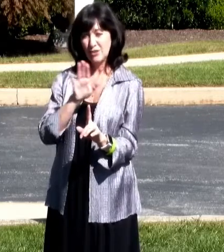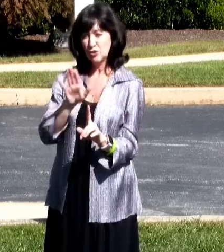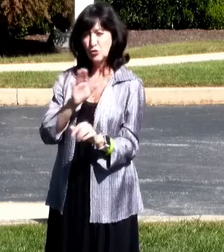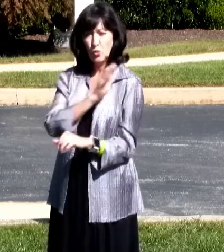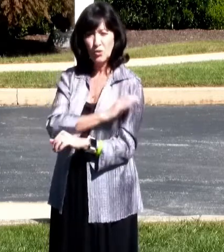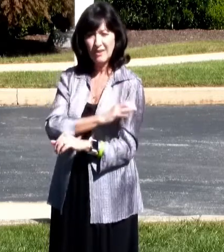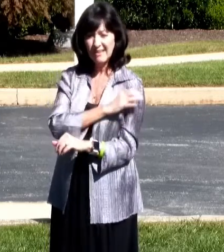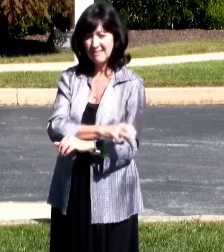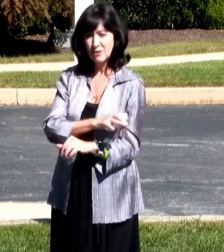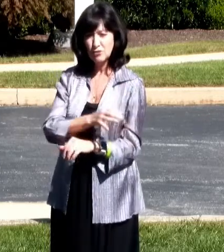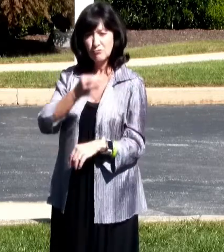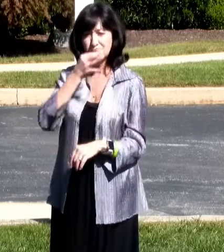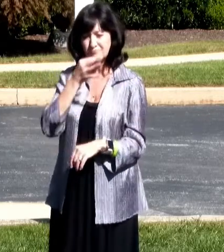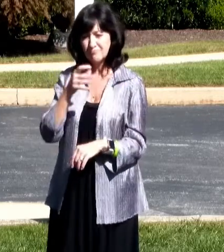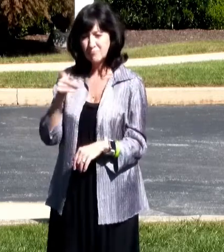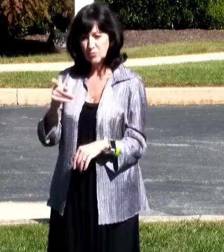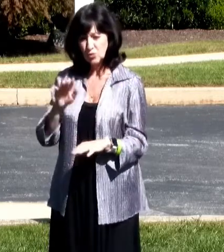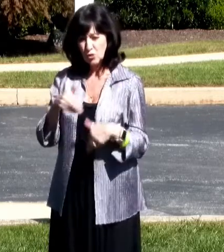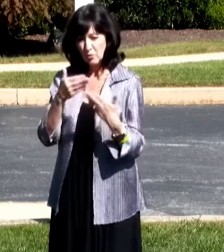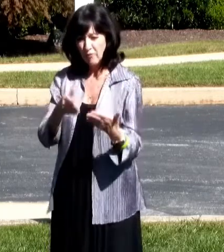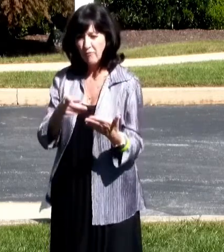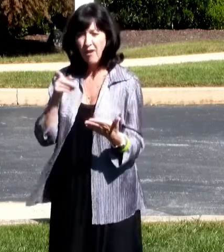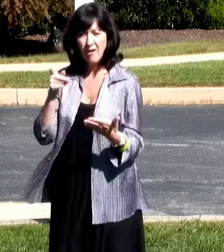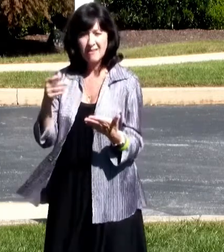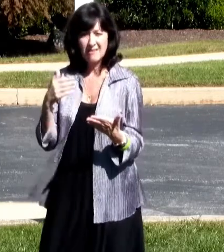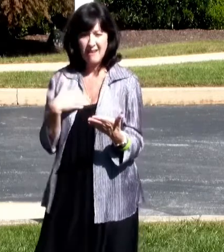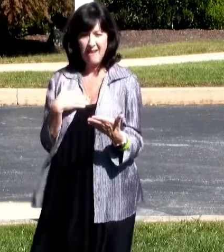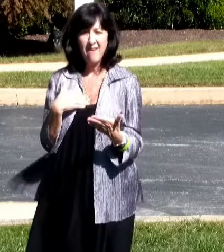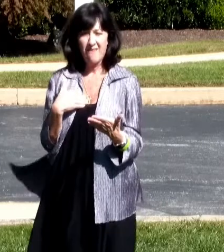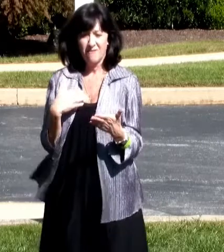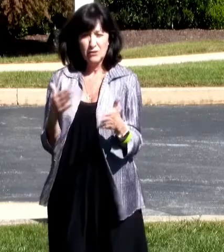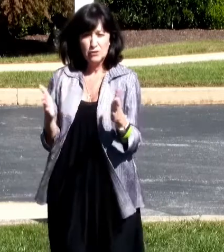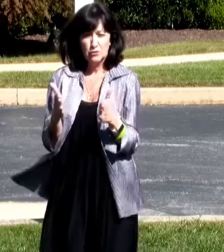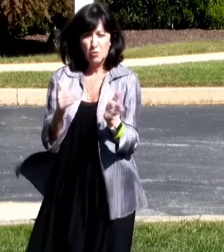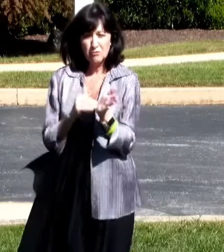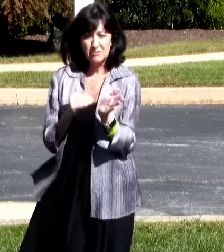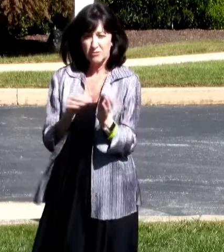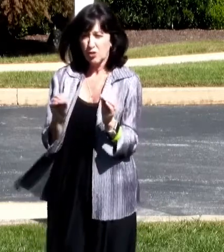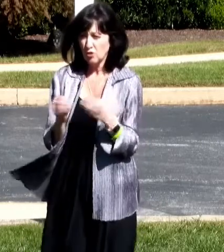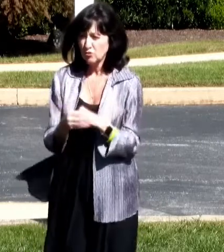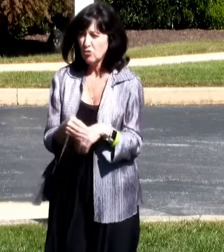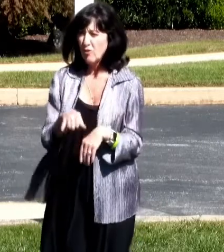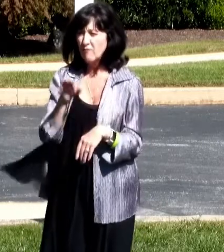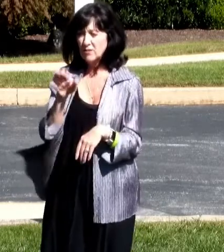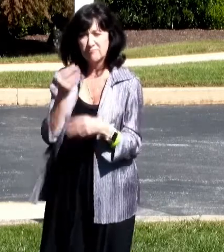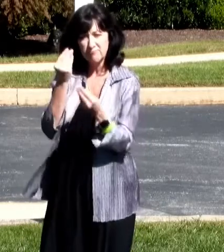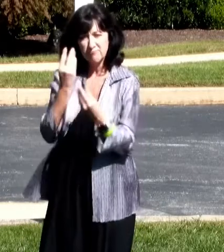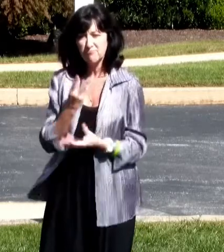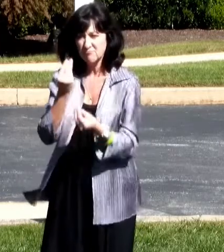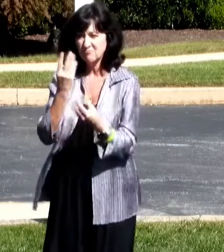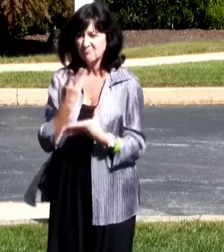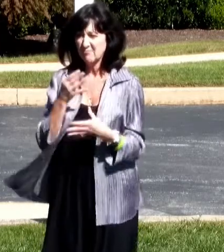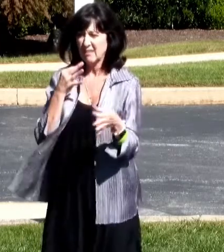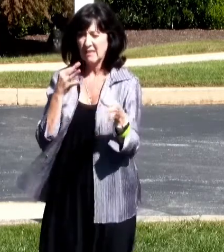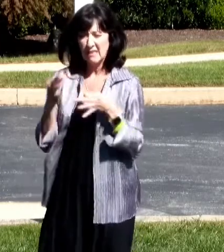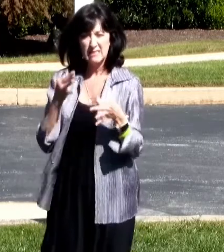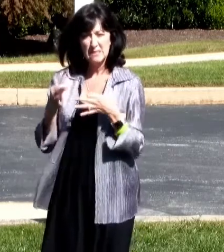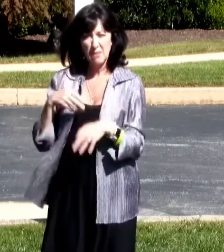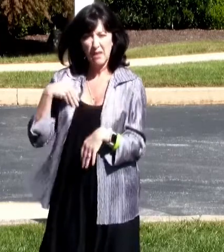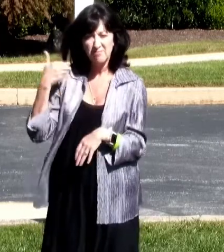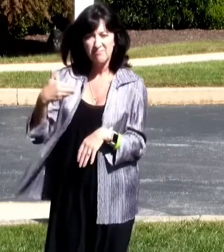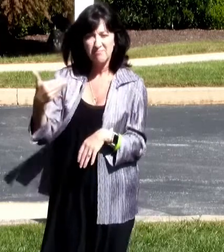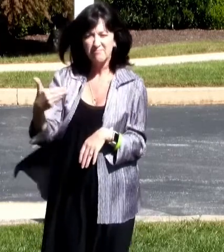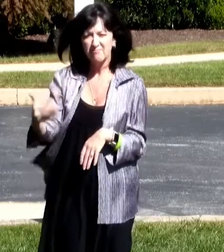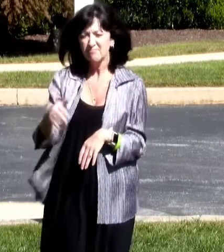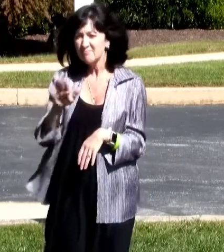to the business of running a small practice and you know, being on that ground level was so valuable to somebody like Senator Townsend and I, who